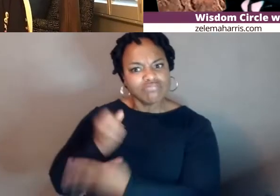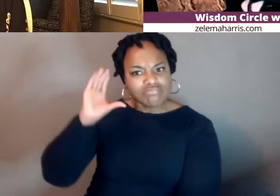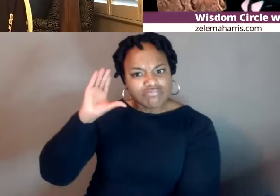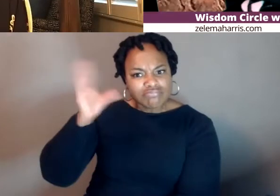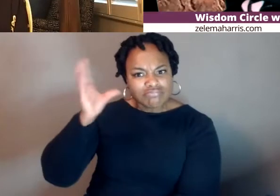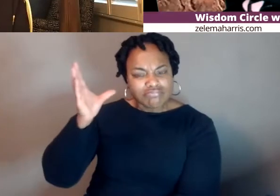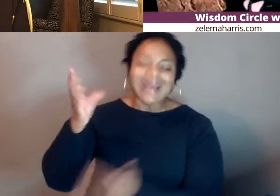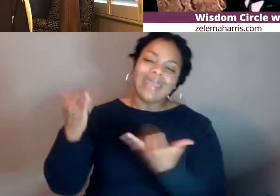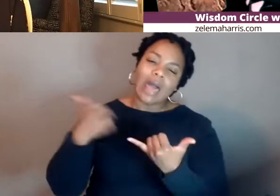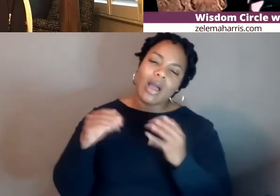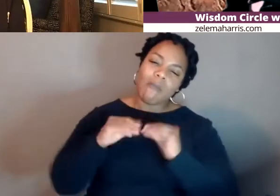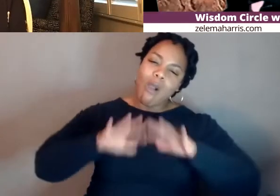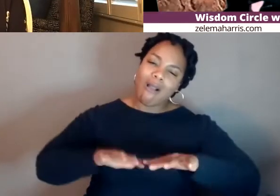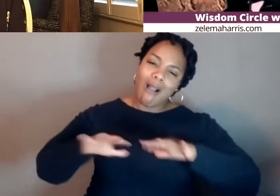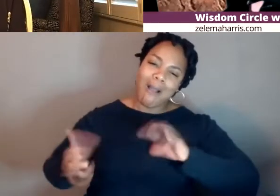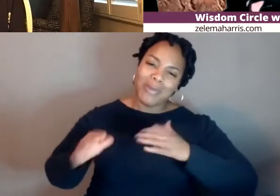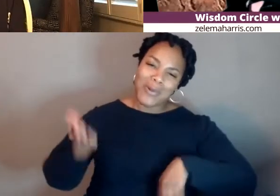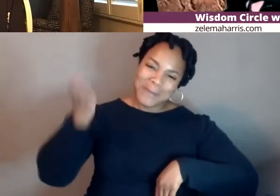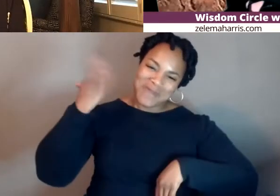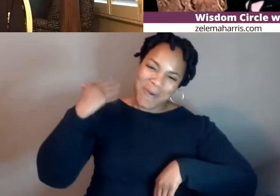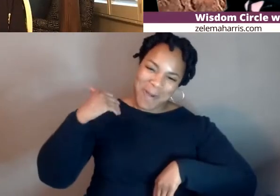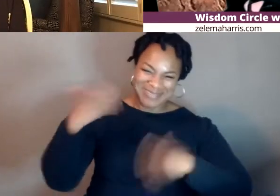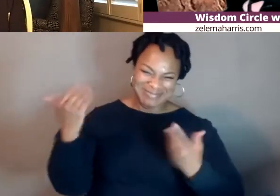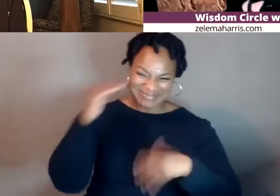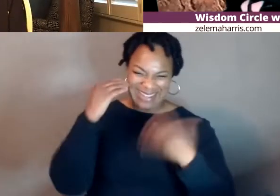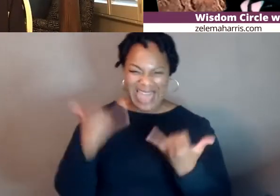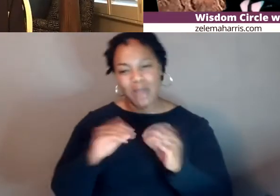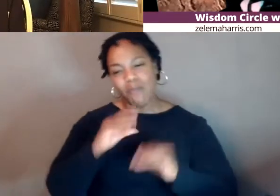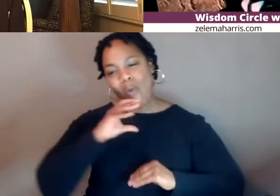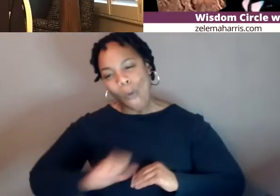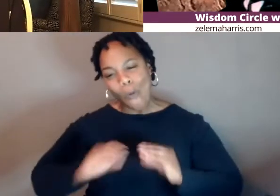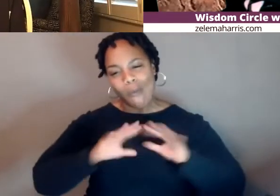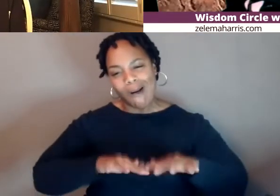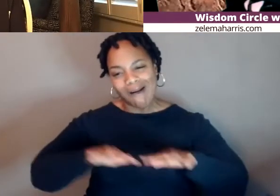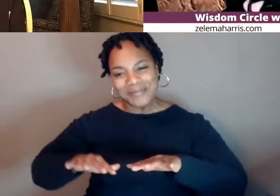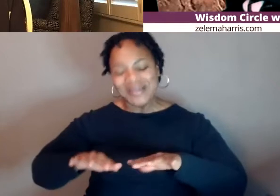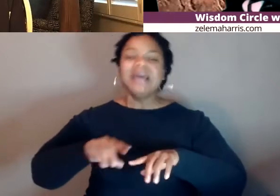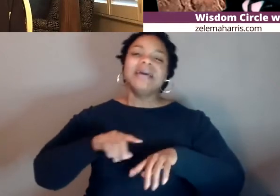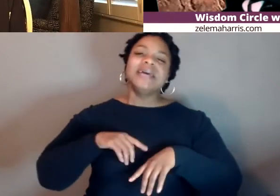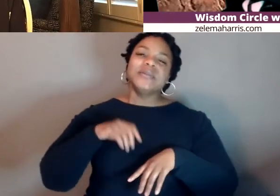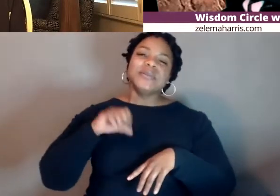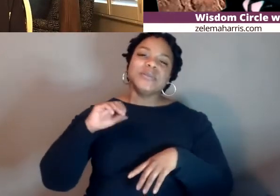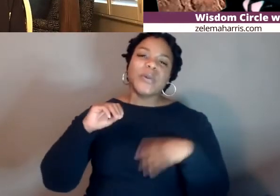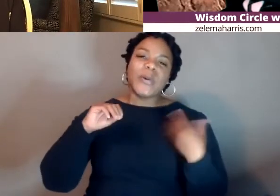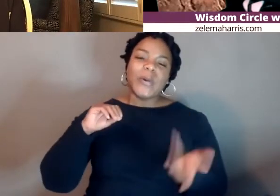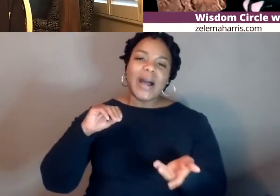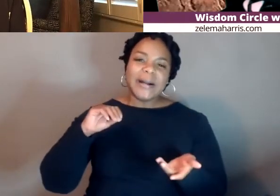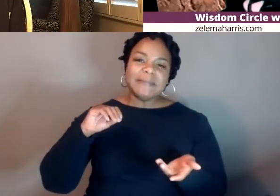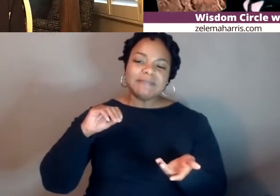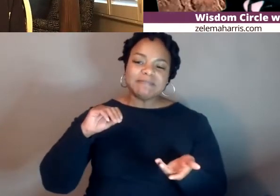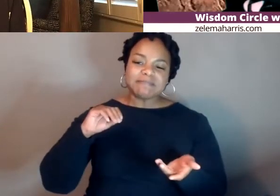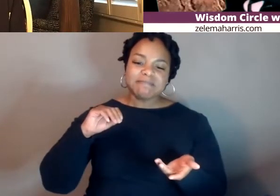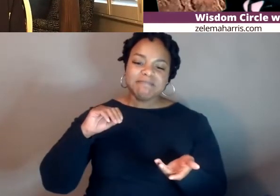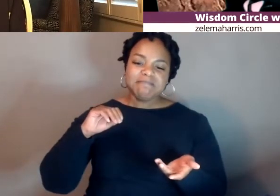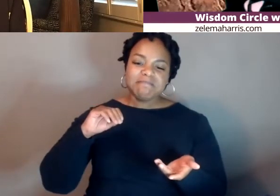mellowed with old age. So let me say, the idea